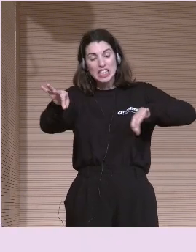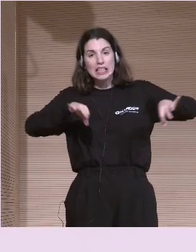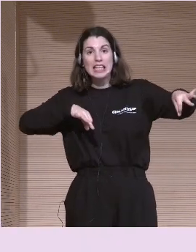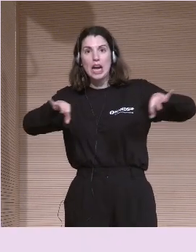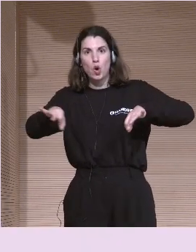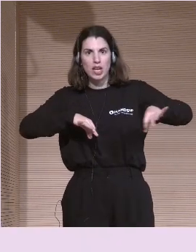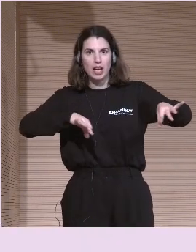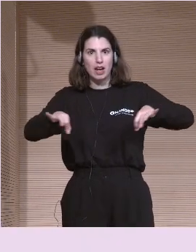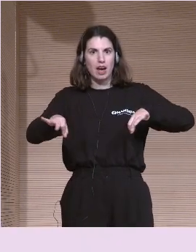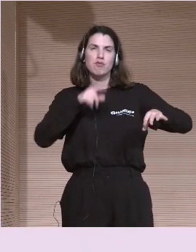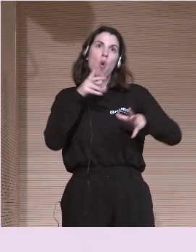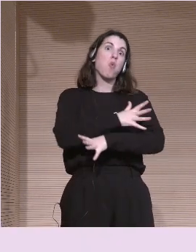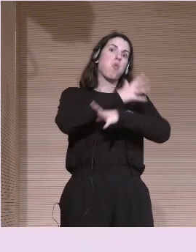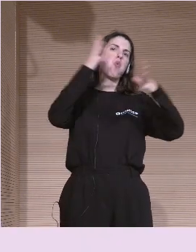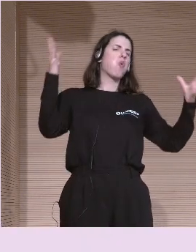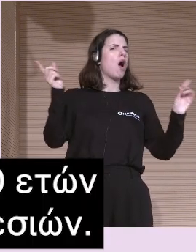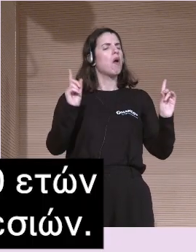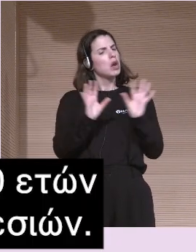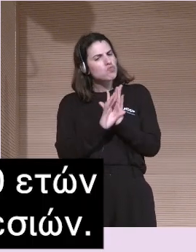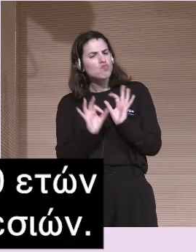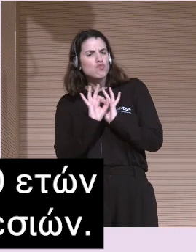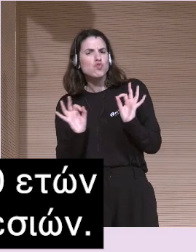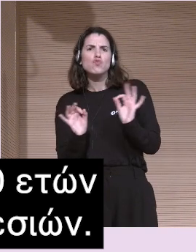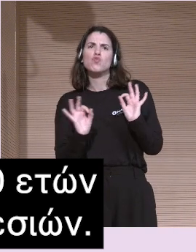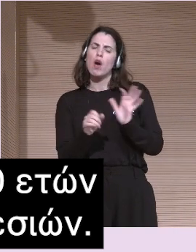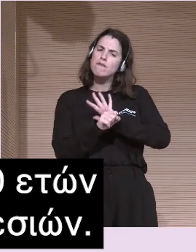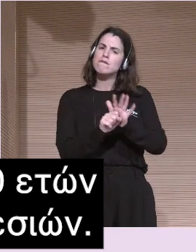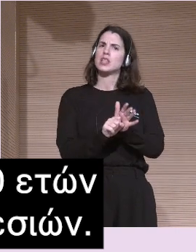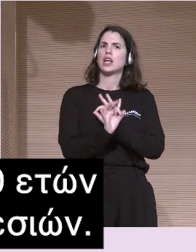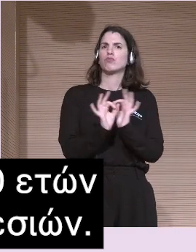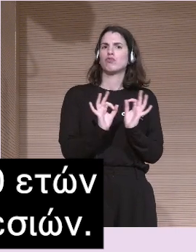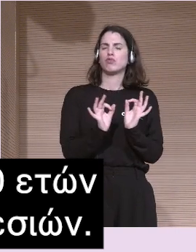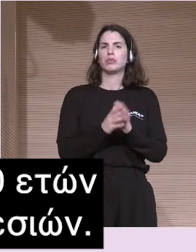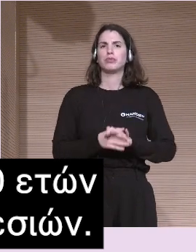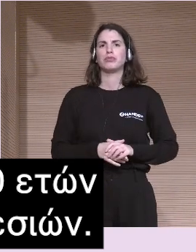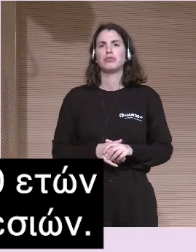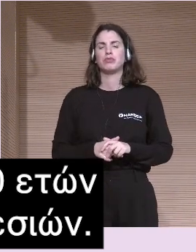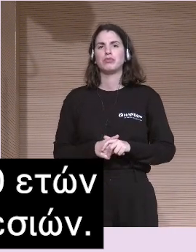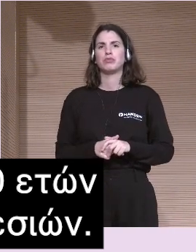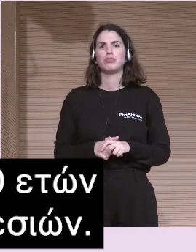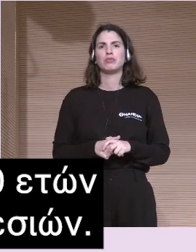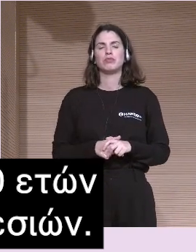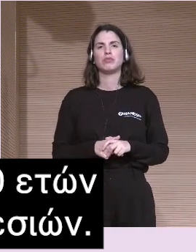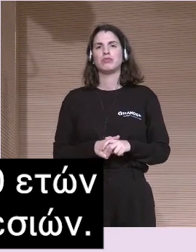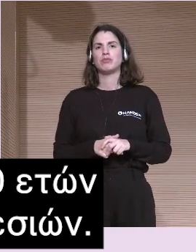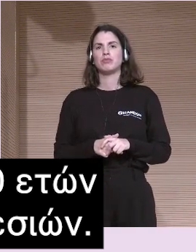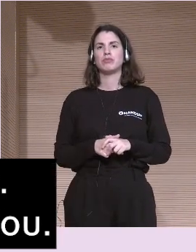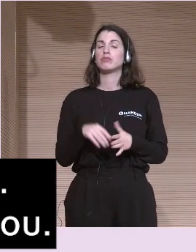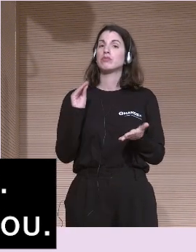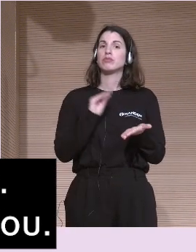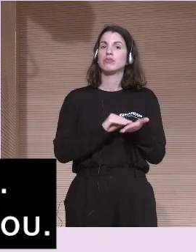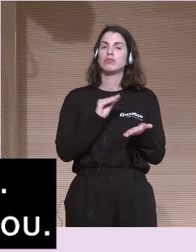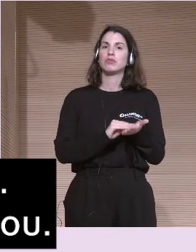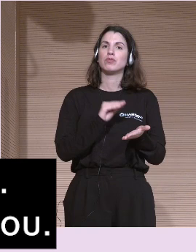size of this museum, but it's a reasonable size. And we've got an incredible deal, which is a 60-year rent and service charge-free term.